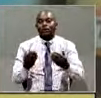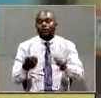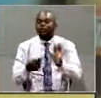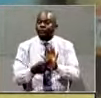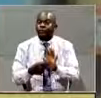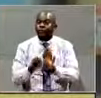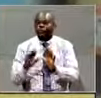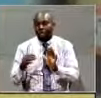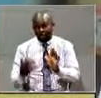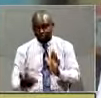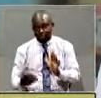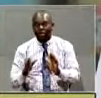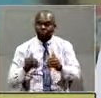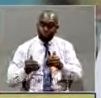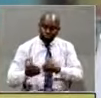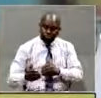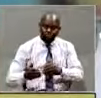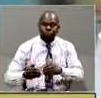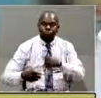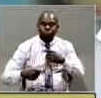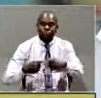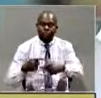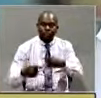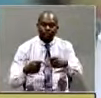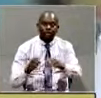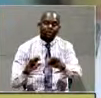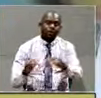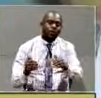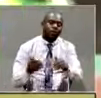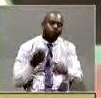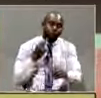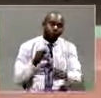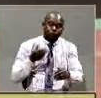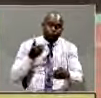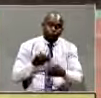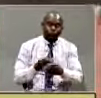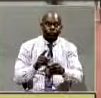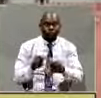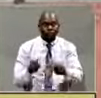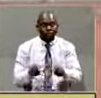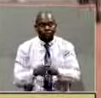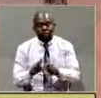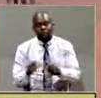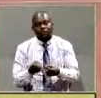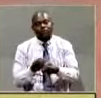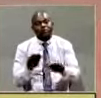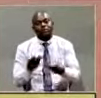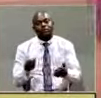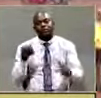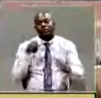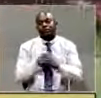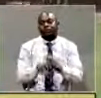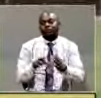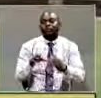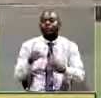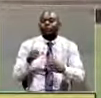you how far we are going. This shows you our good performance. With the many foreign entries expected from